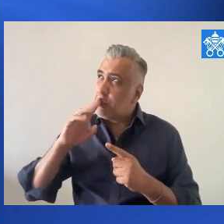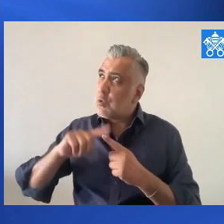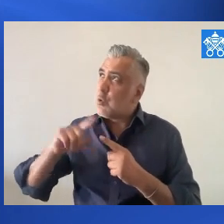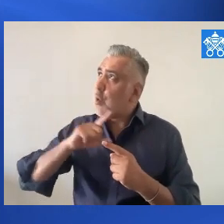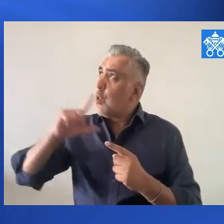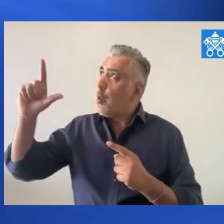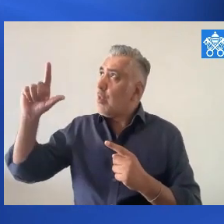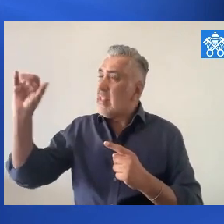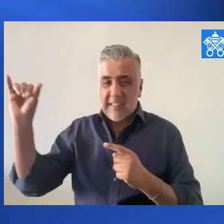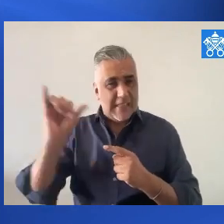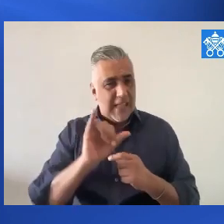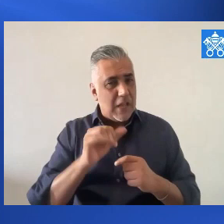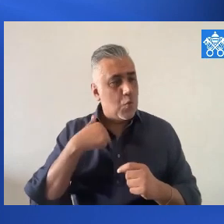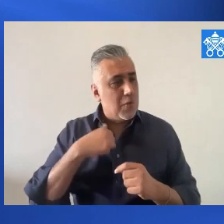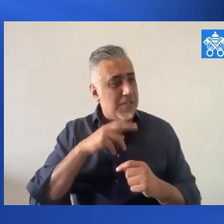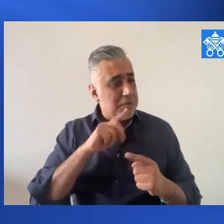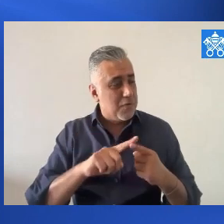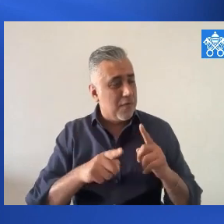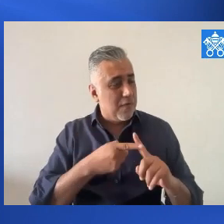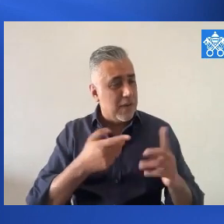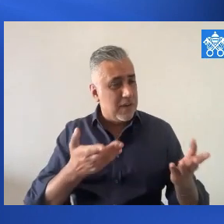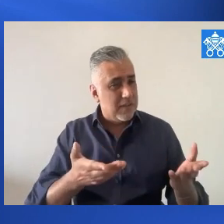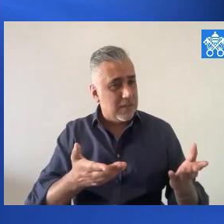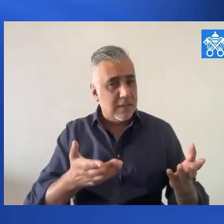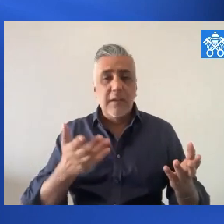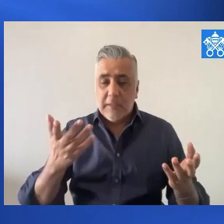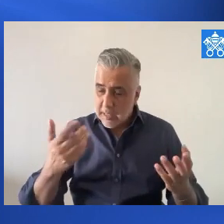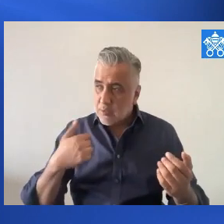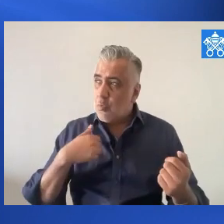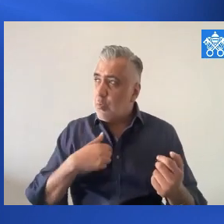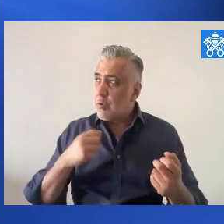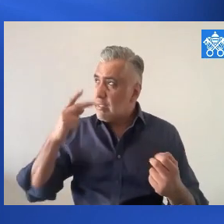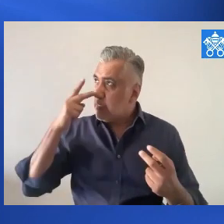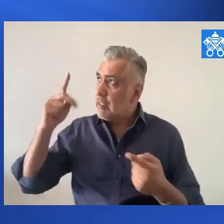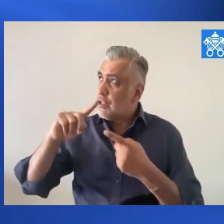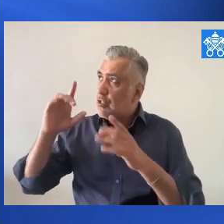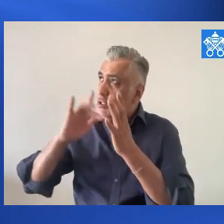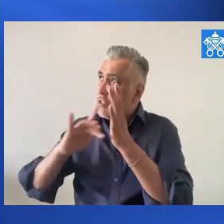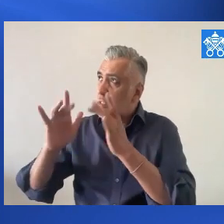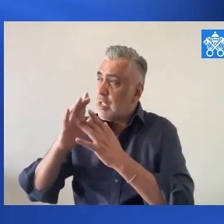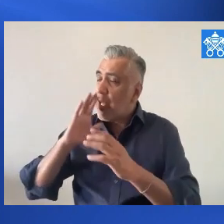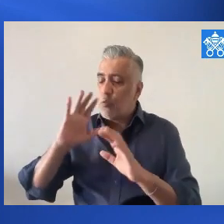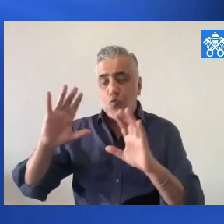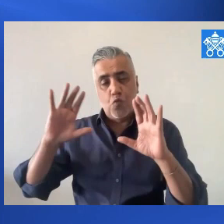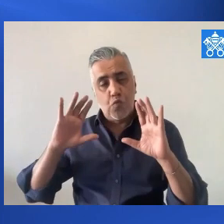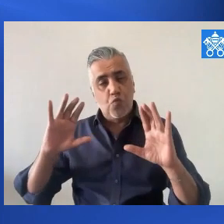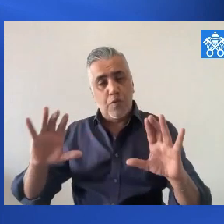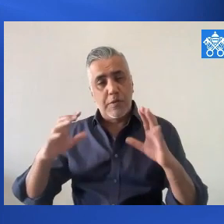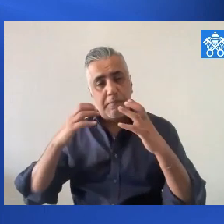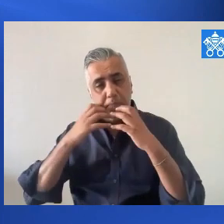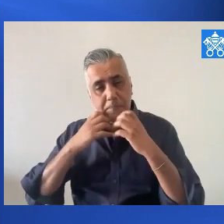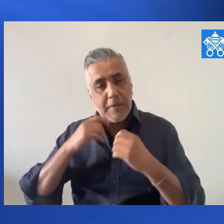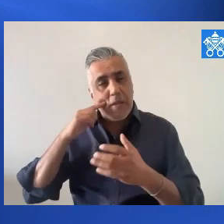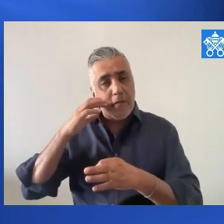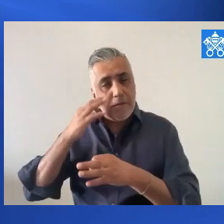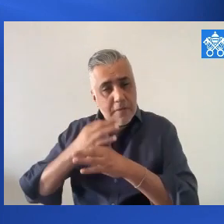And so we speak to the Lord like we would speak to a friend. It's a grace we must ask for one another, to see Jesus as